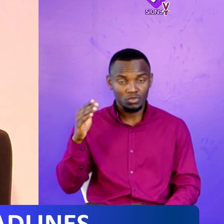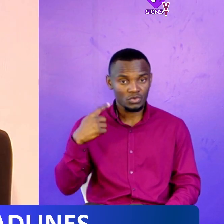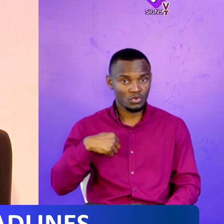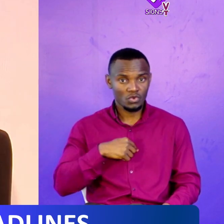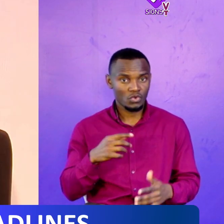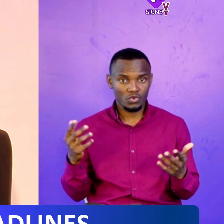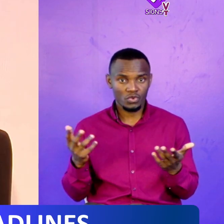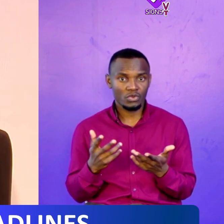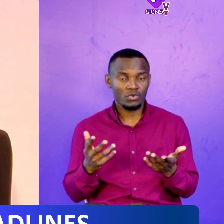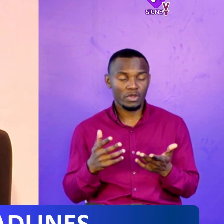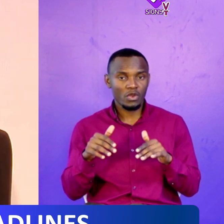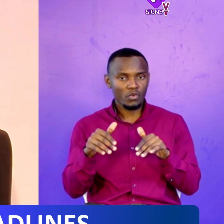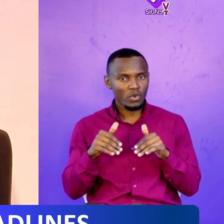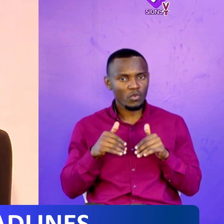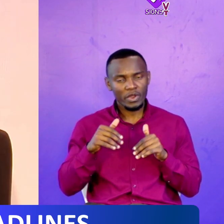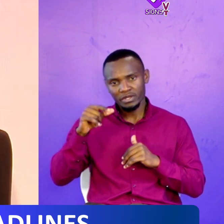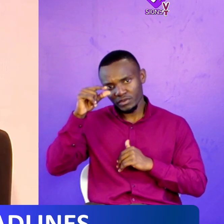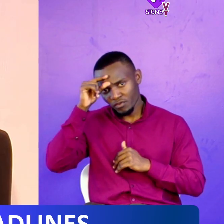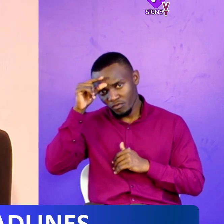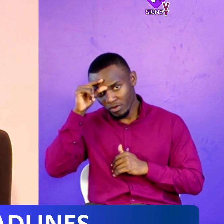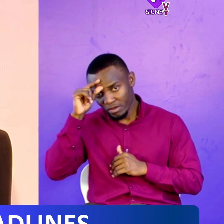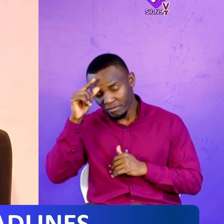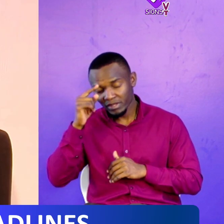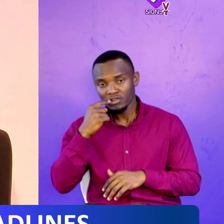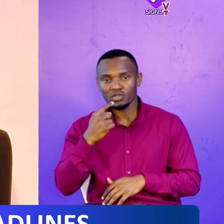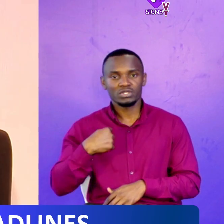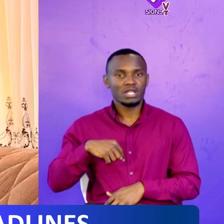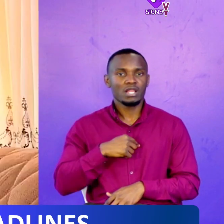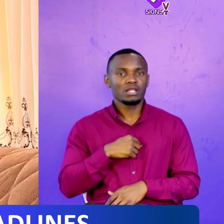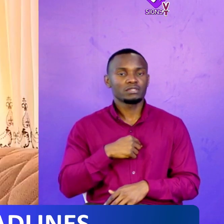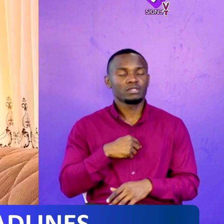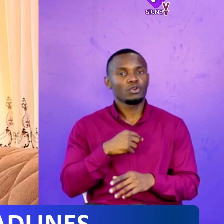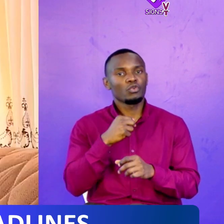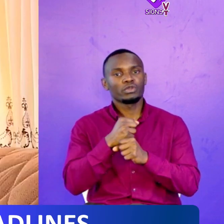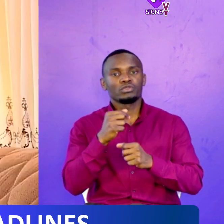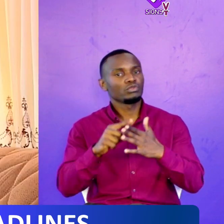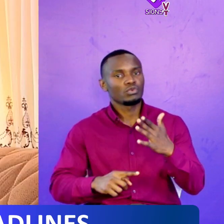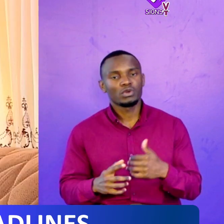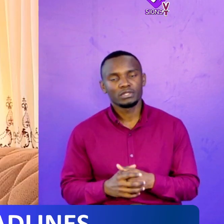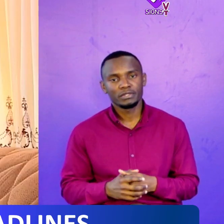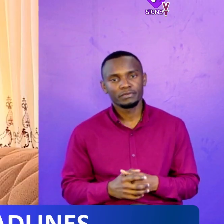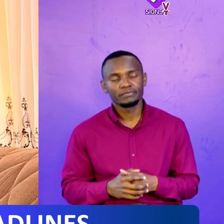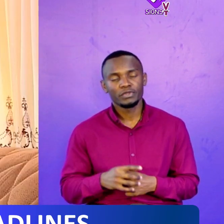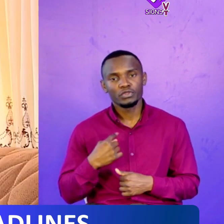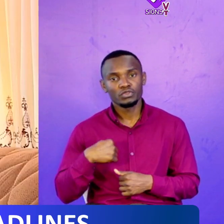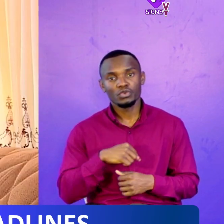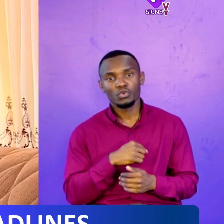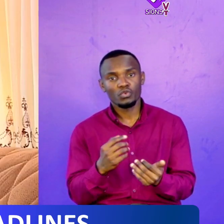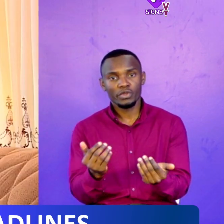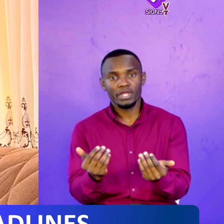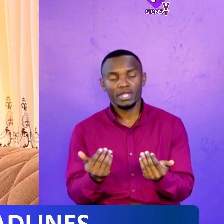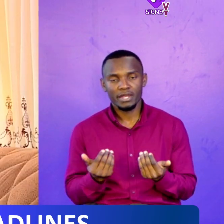Tunangoja serikali tuamulie tutaanzia wapi na tutaelekea wapi. Tunaweza hitaji